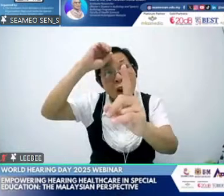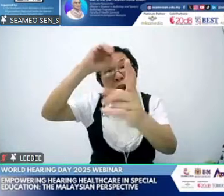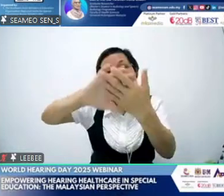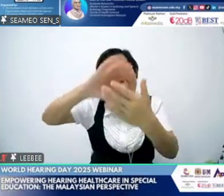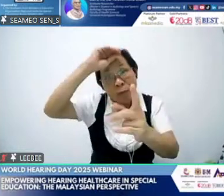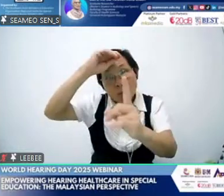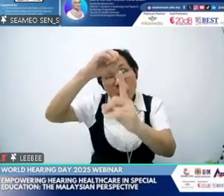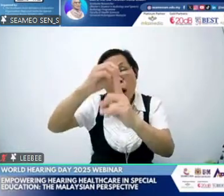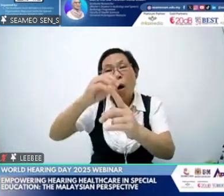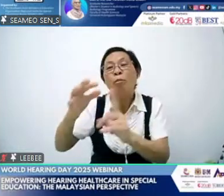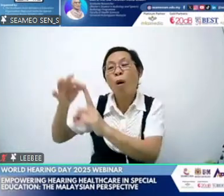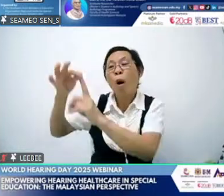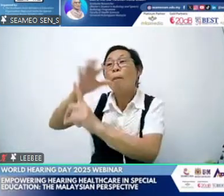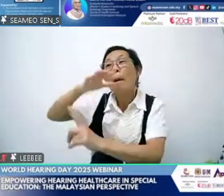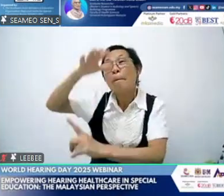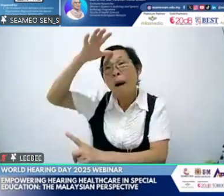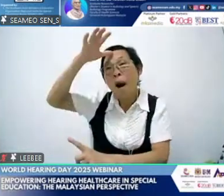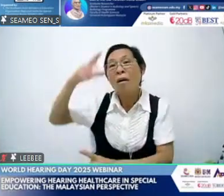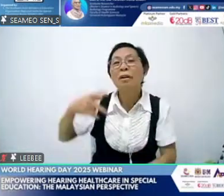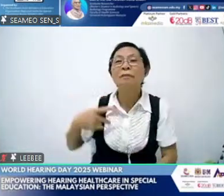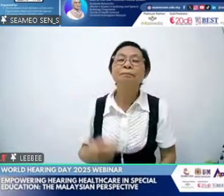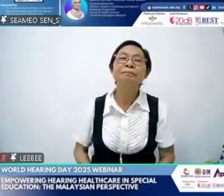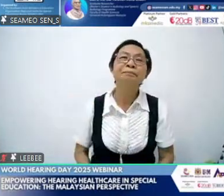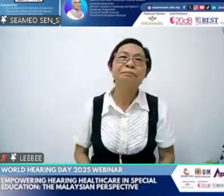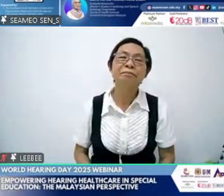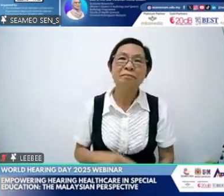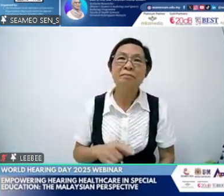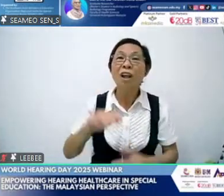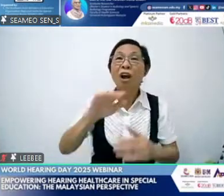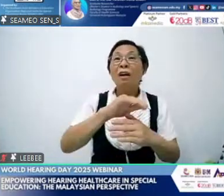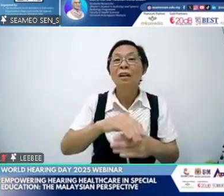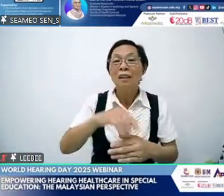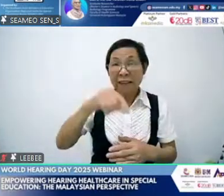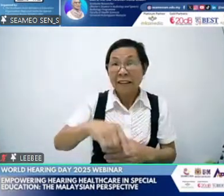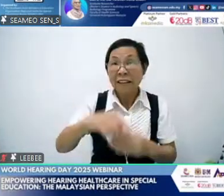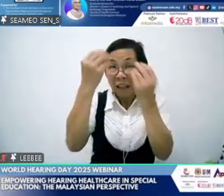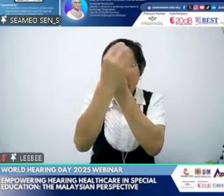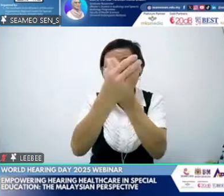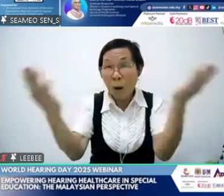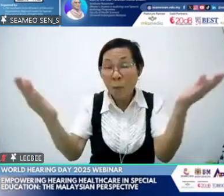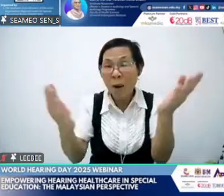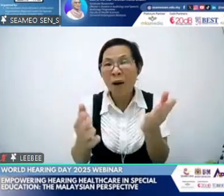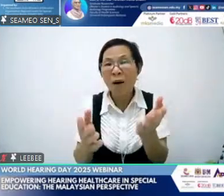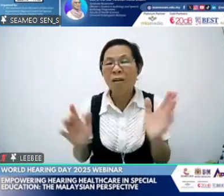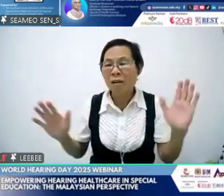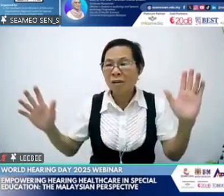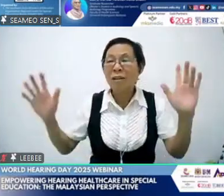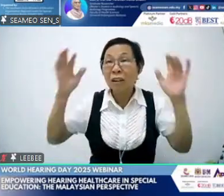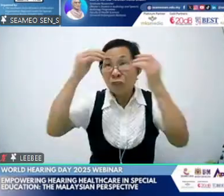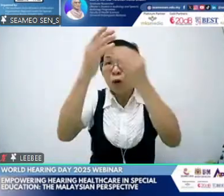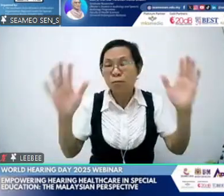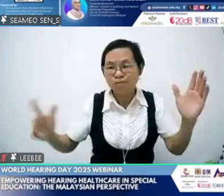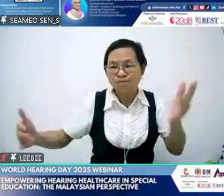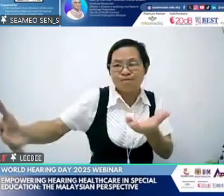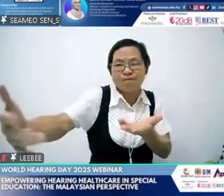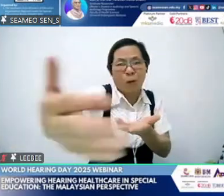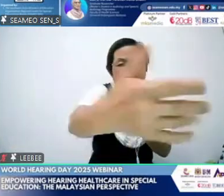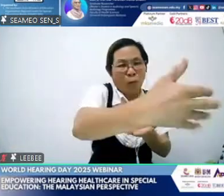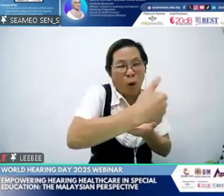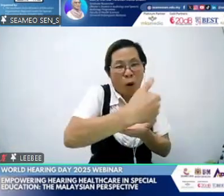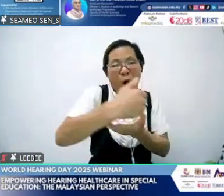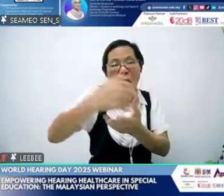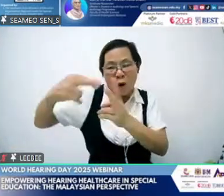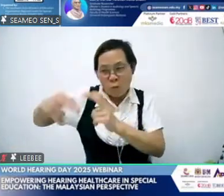parents. We also gathered this information was gathered from research literature, create manuals,